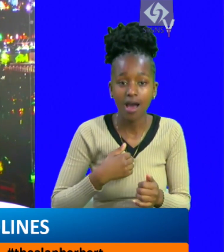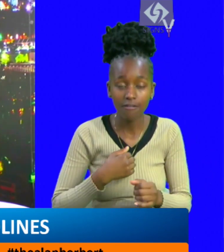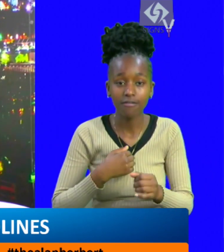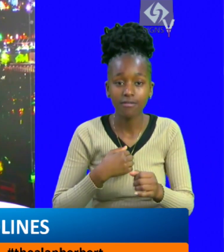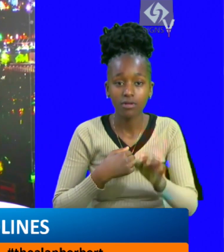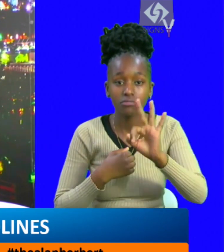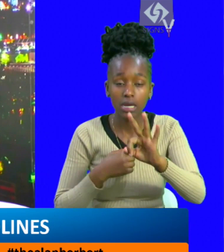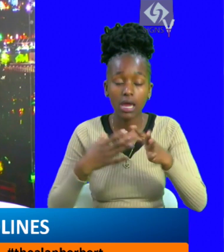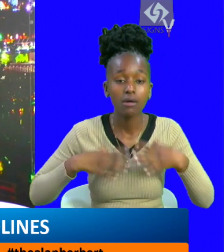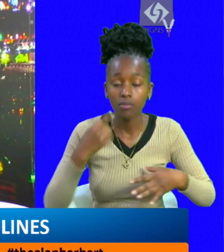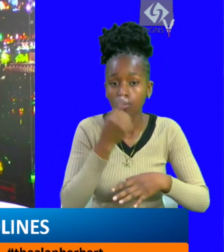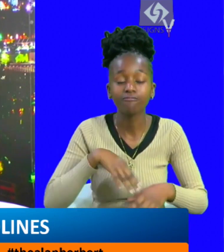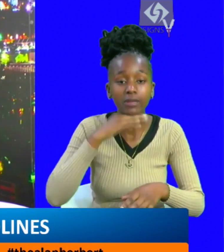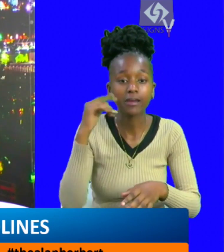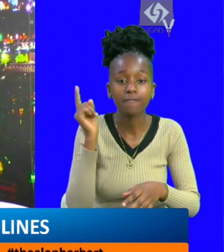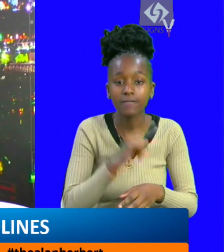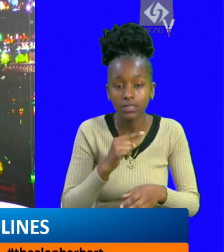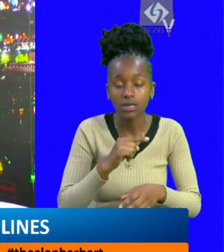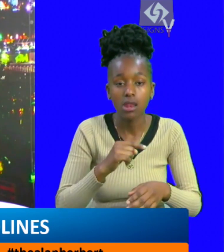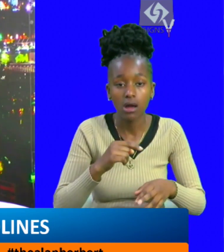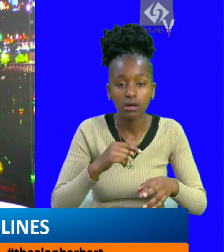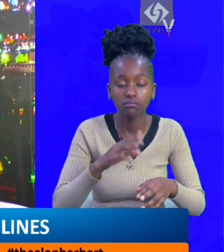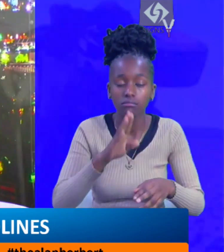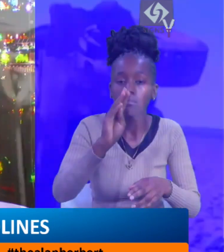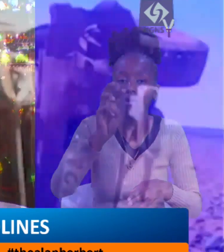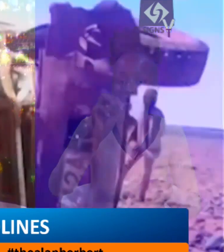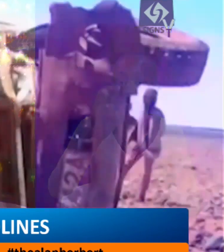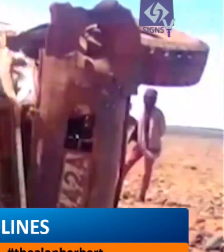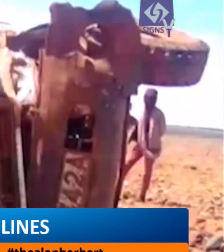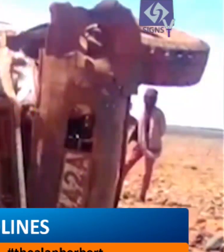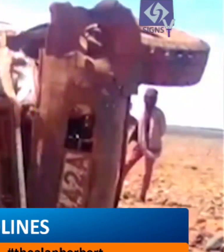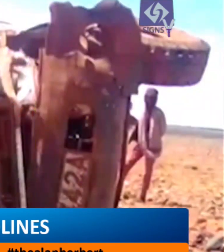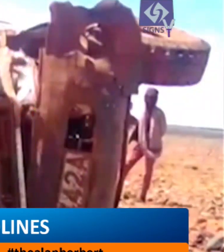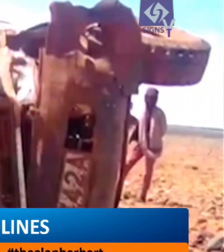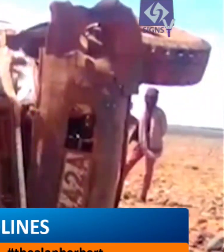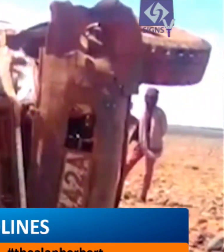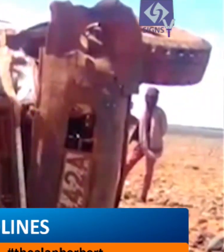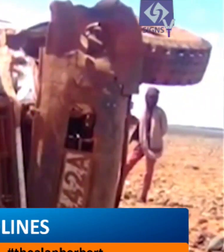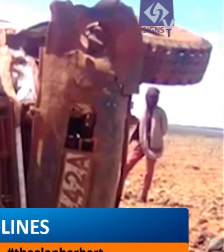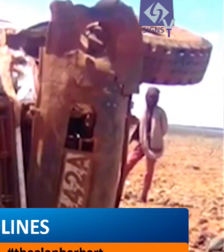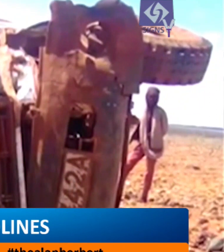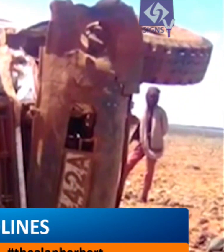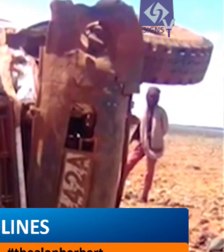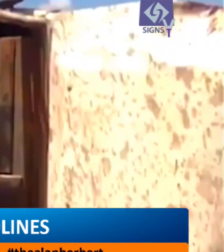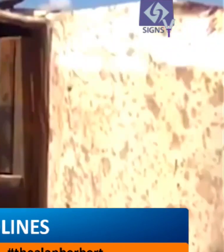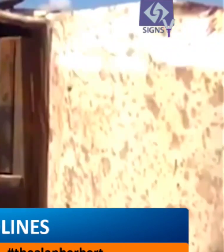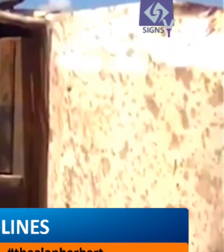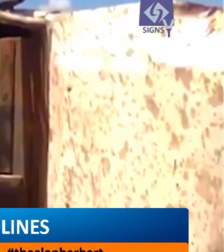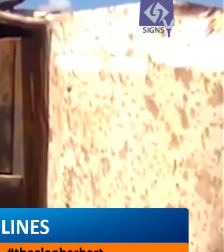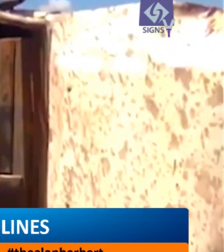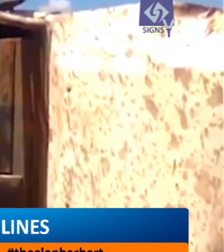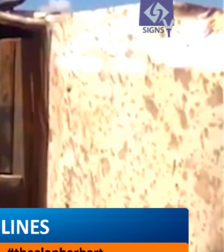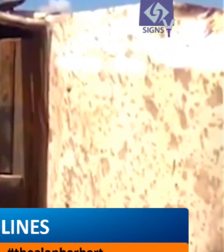the Marsabit-Moyale highway when the driver of an ambulance heading to Sololo lost control and rolled several times after